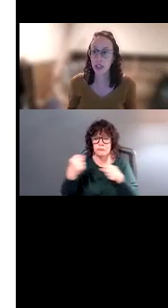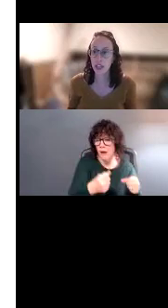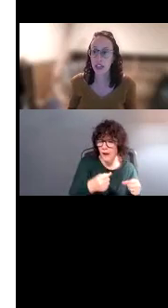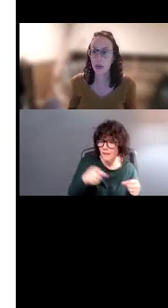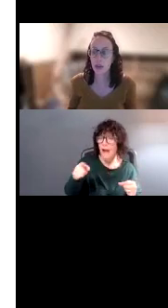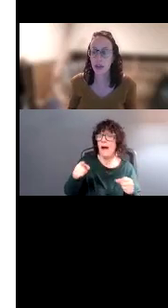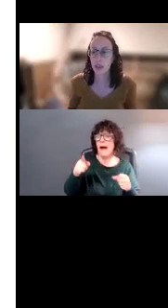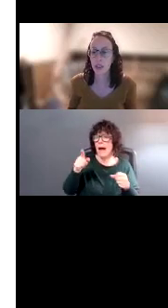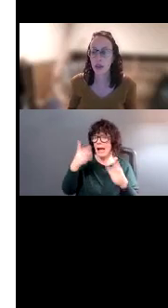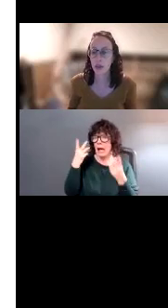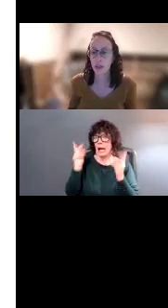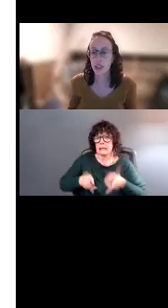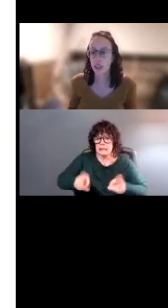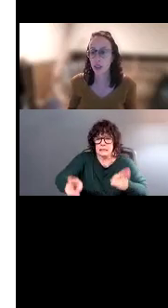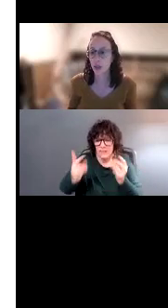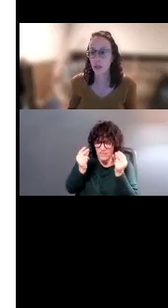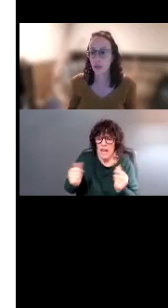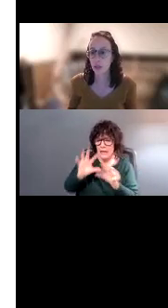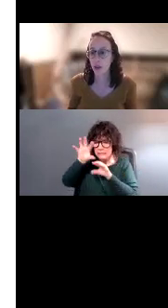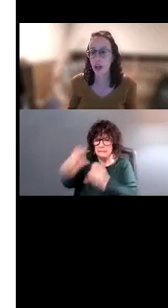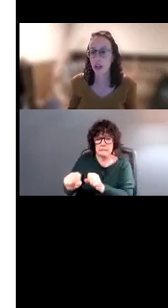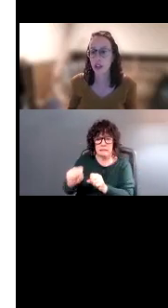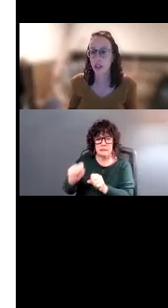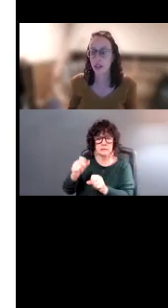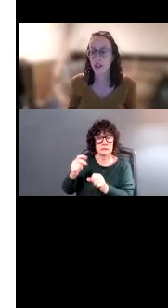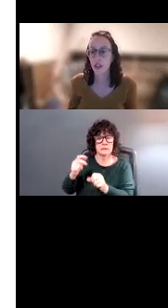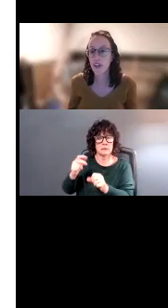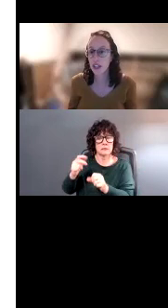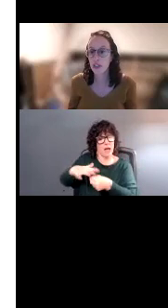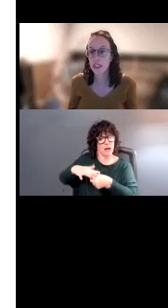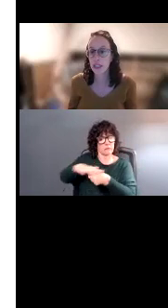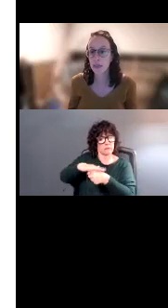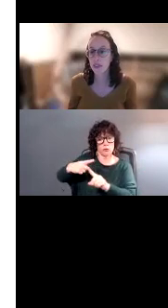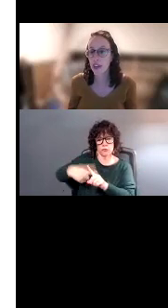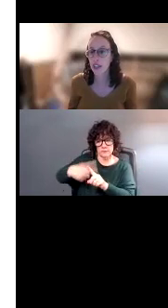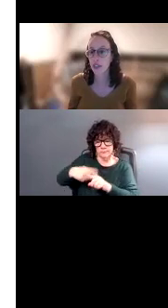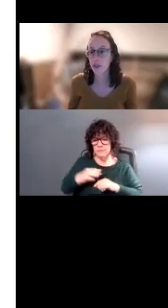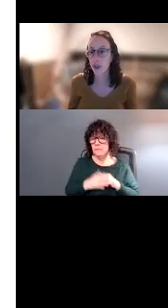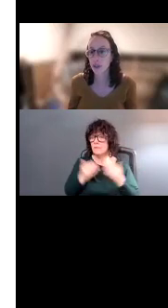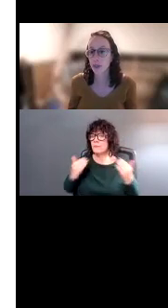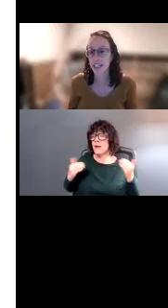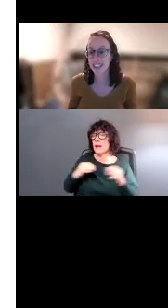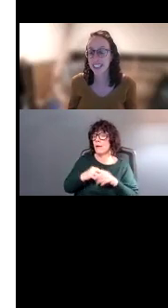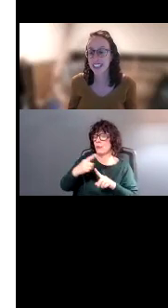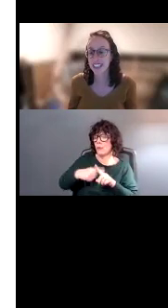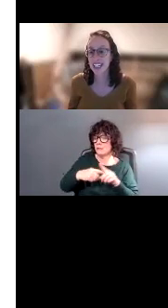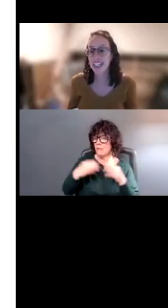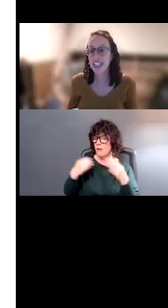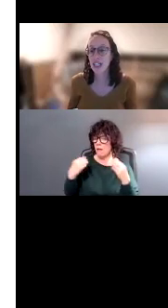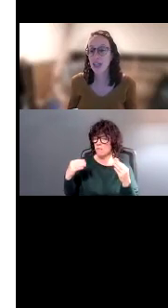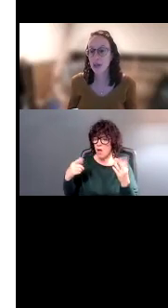rental market where we know it's so hard on fire victims to find affordable